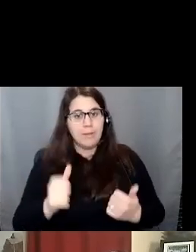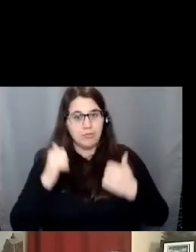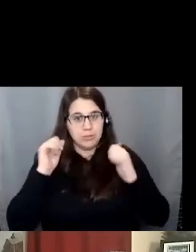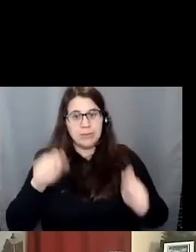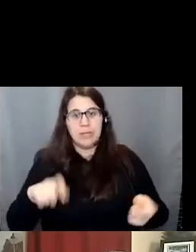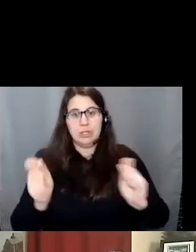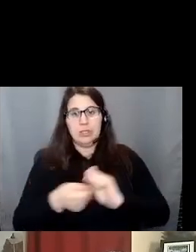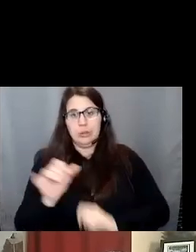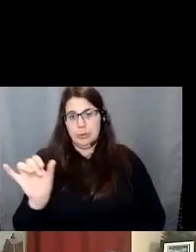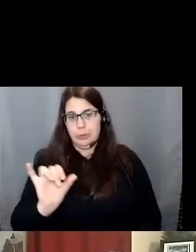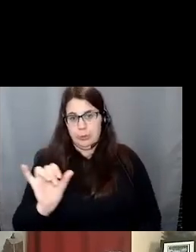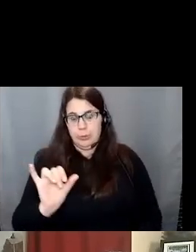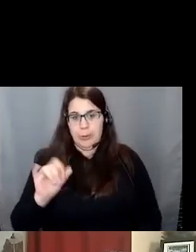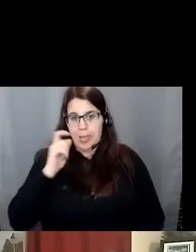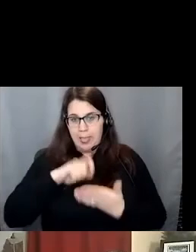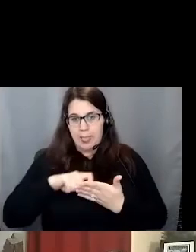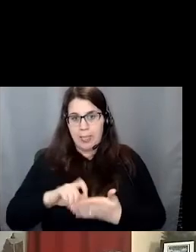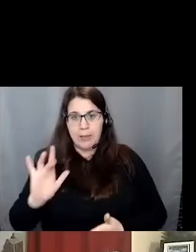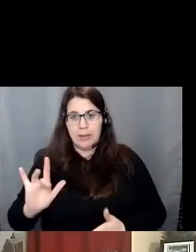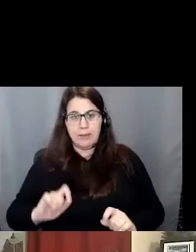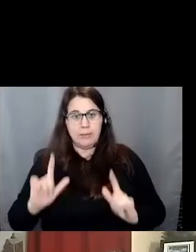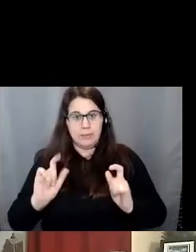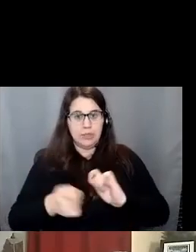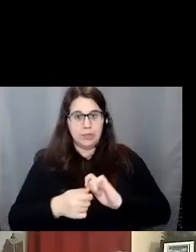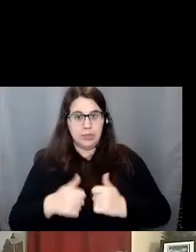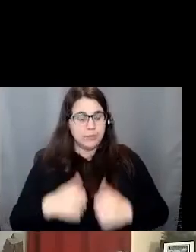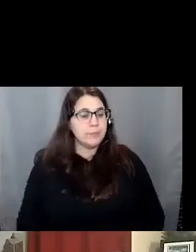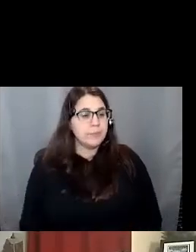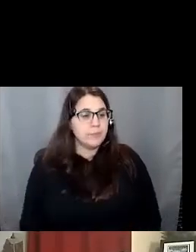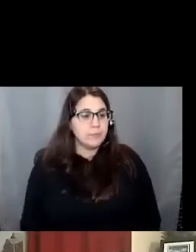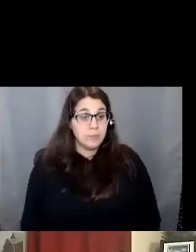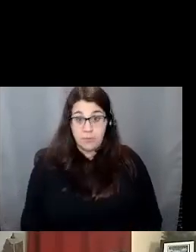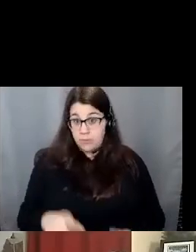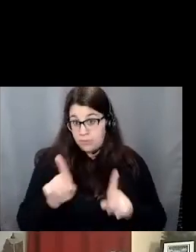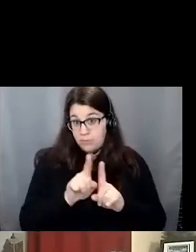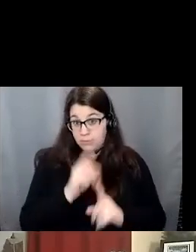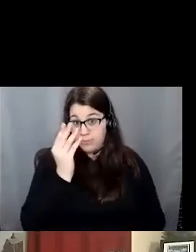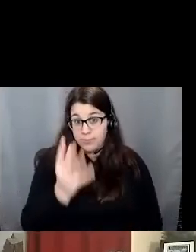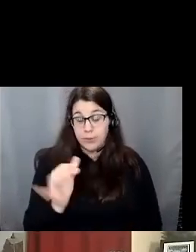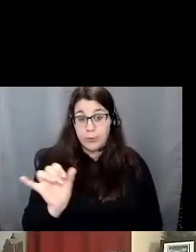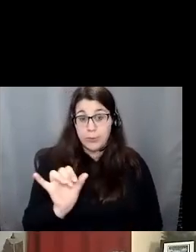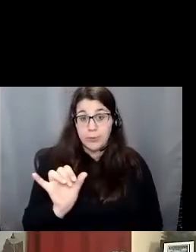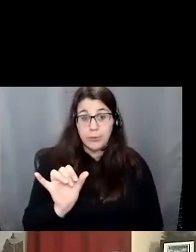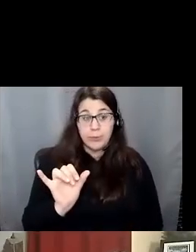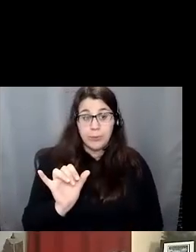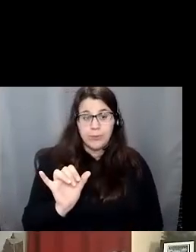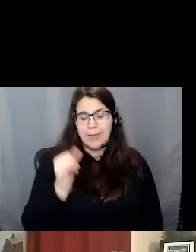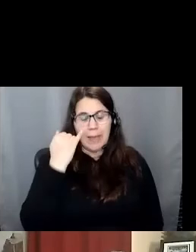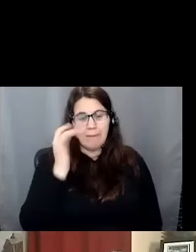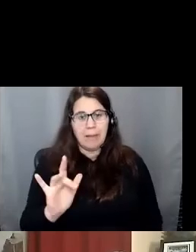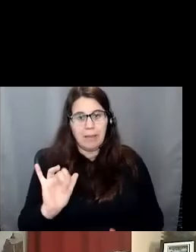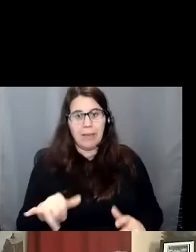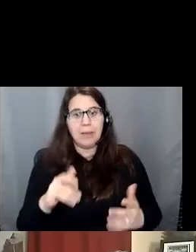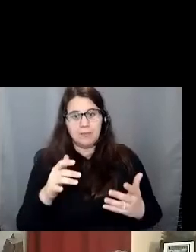icon on that particular screen. I will also point out, when you go to that screen, it lets you know this, but if you